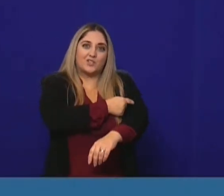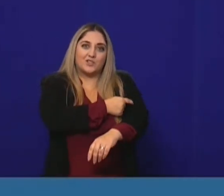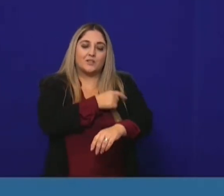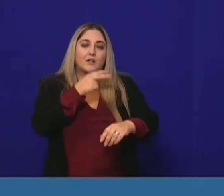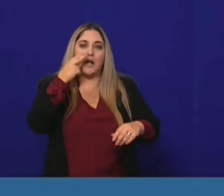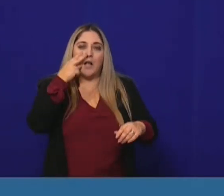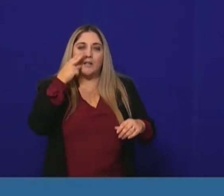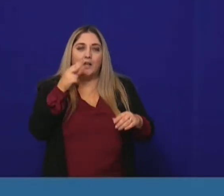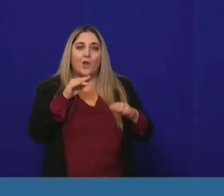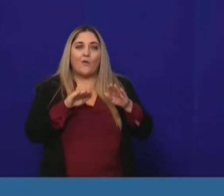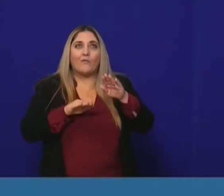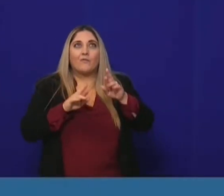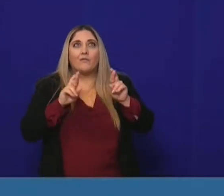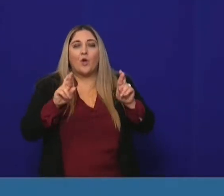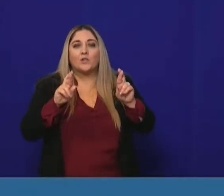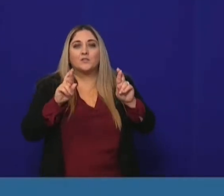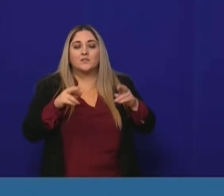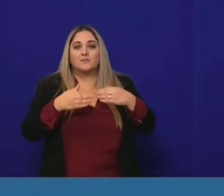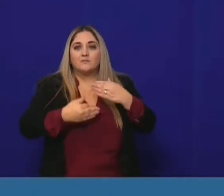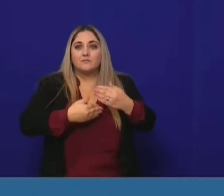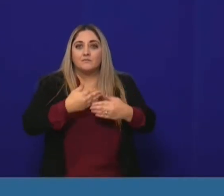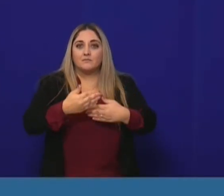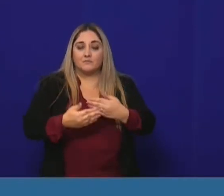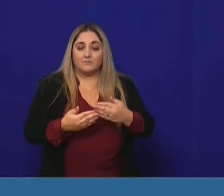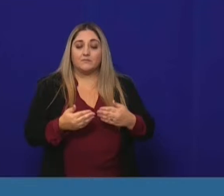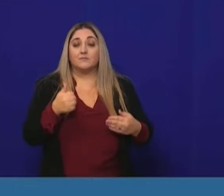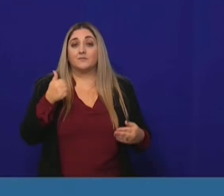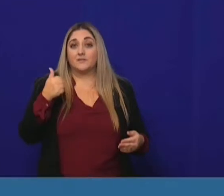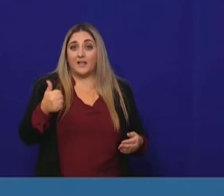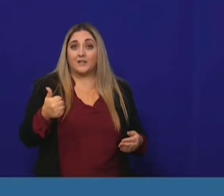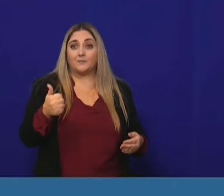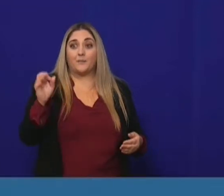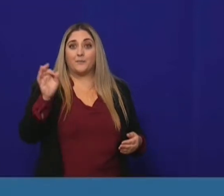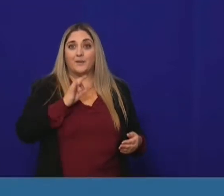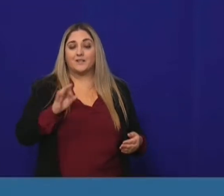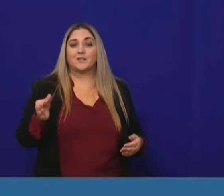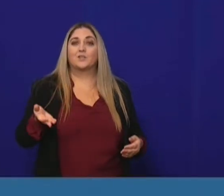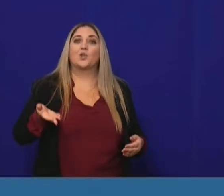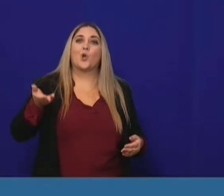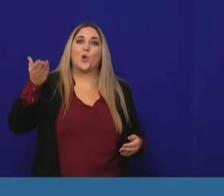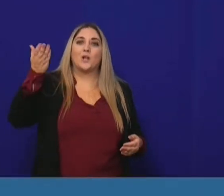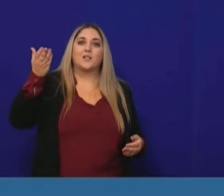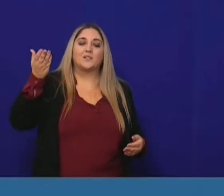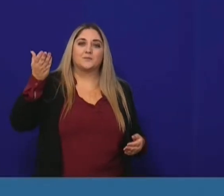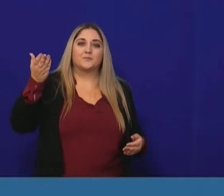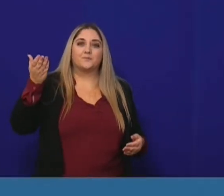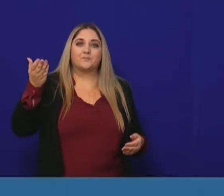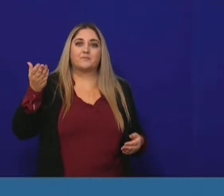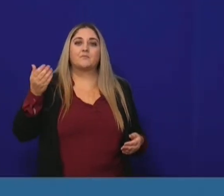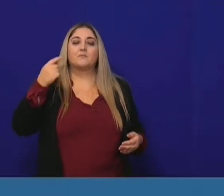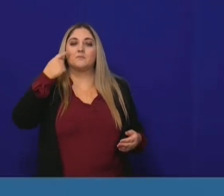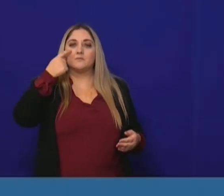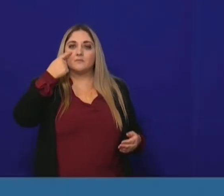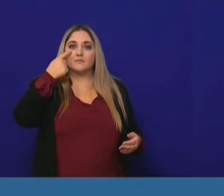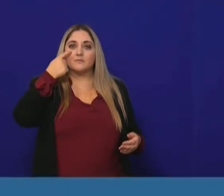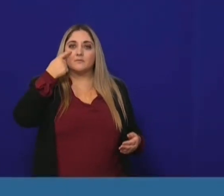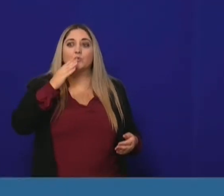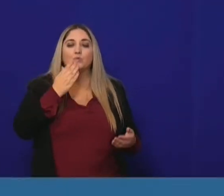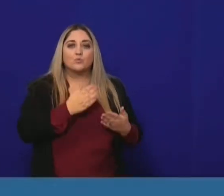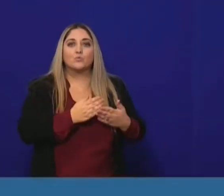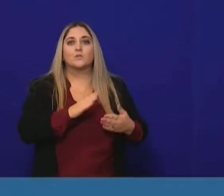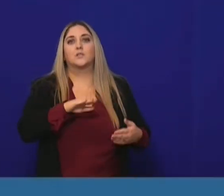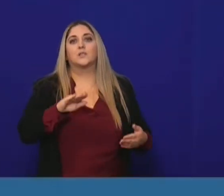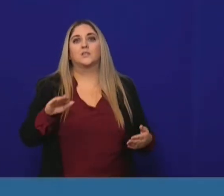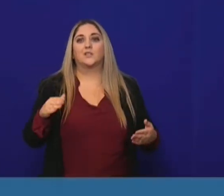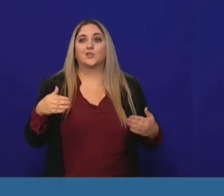naraw vaccine li hija għandha effectiveness li hija għolja ħafna, hawnhekk qegħdin naraw li n-nies